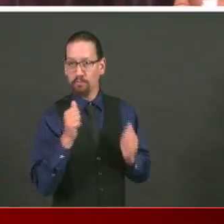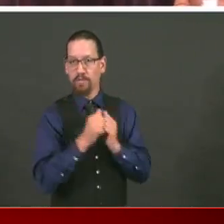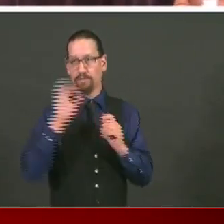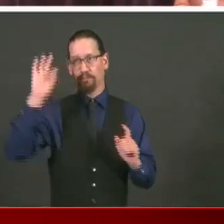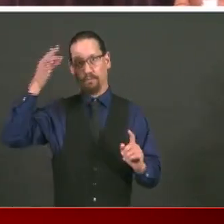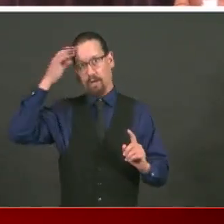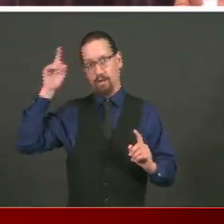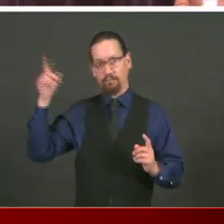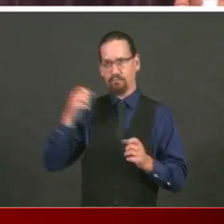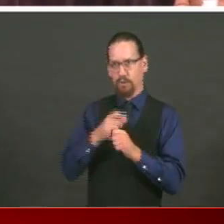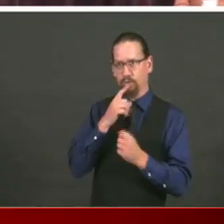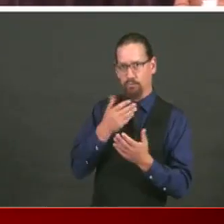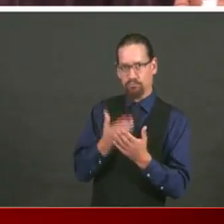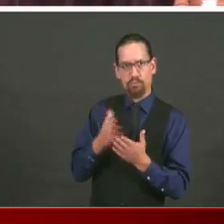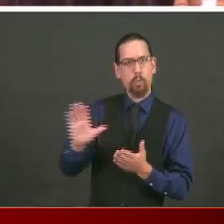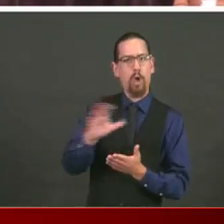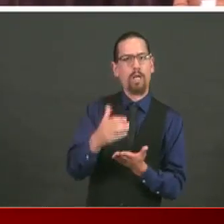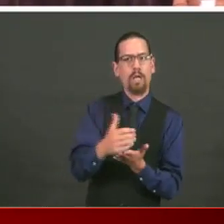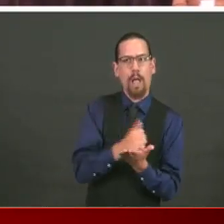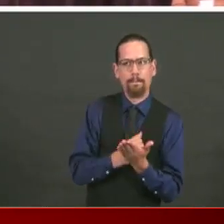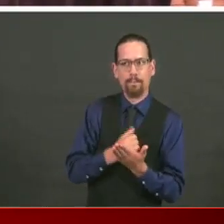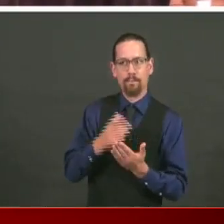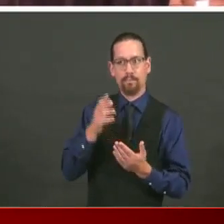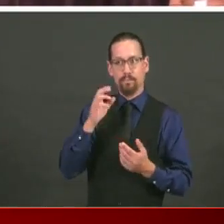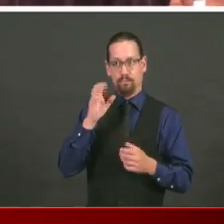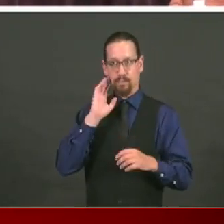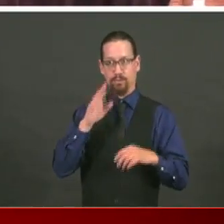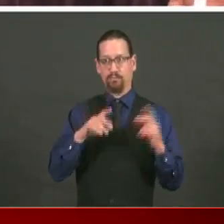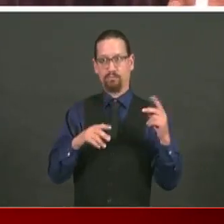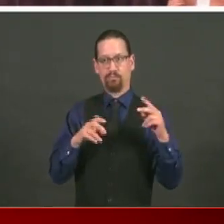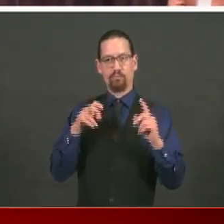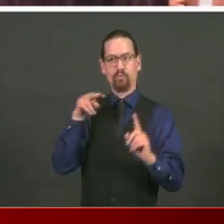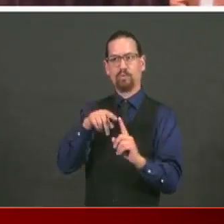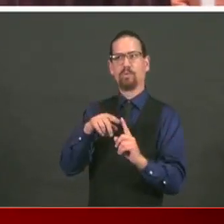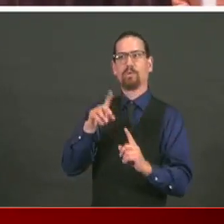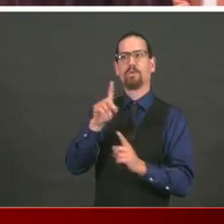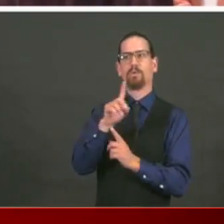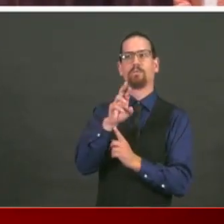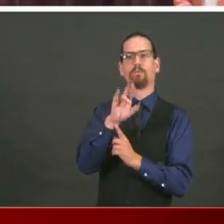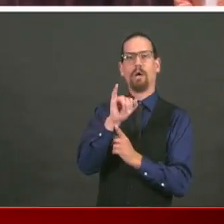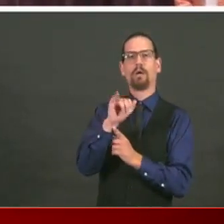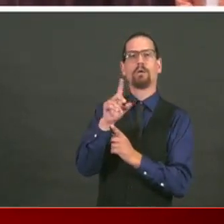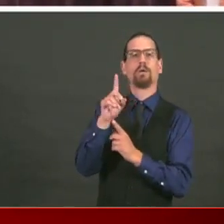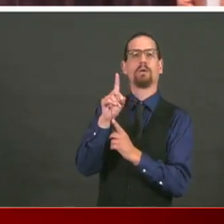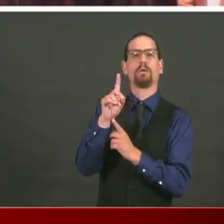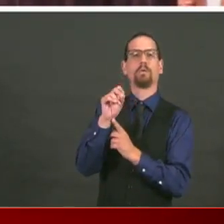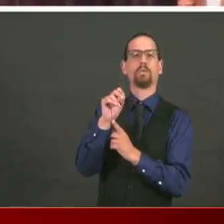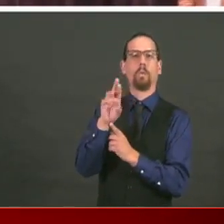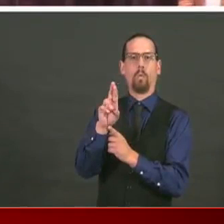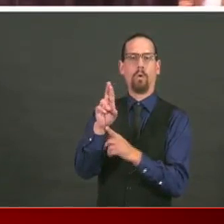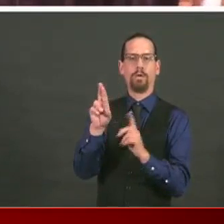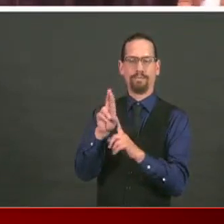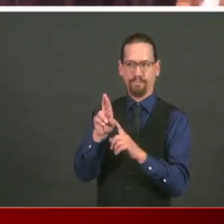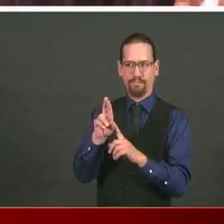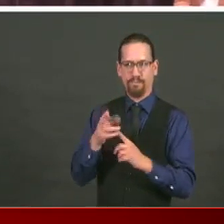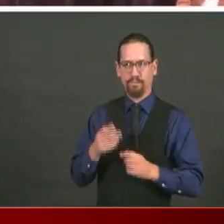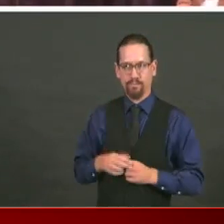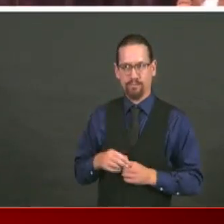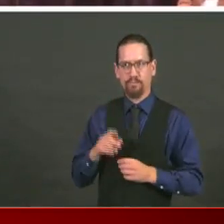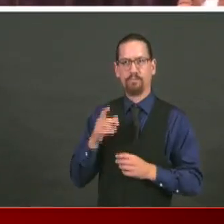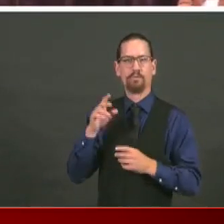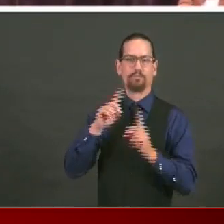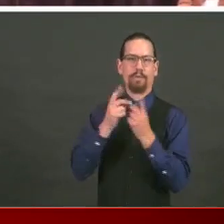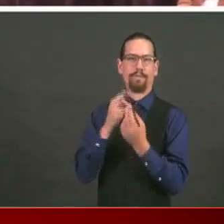Will you be in touch with the DOR, Rhode Island's DOR, mm-hmm. in terms of cross-referencing this? And critically, how heavily will your